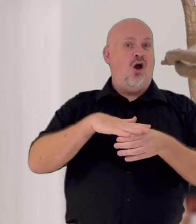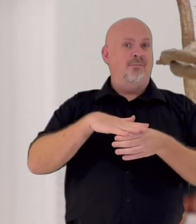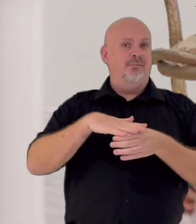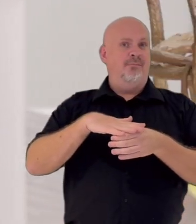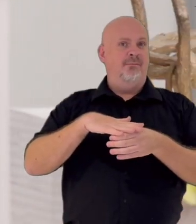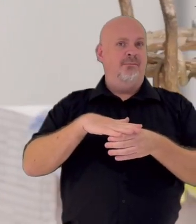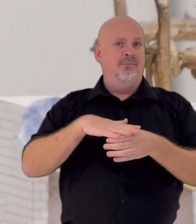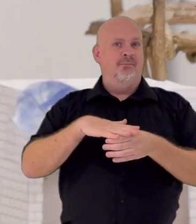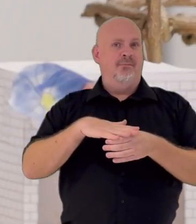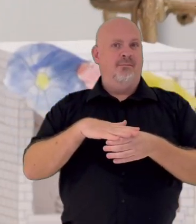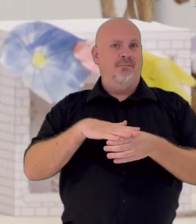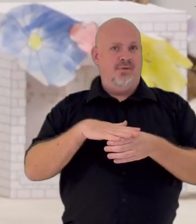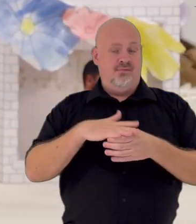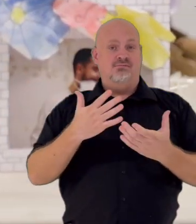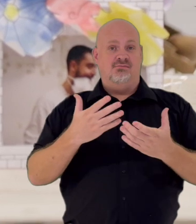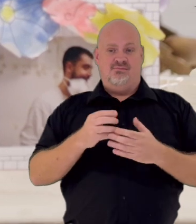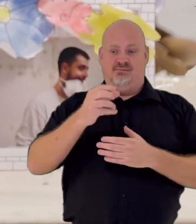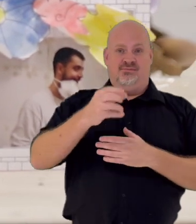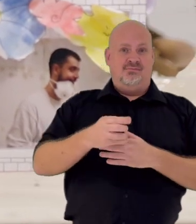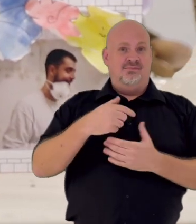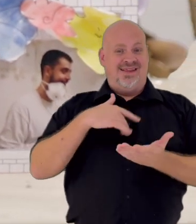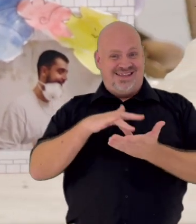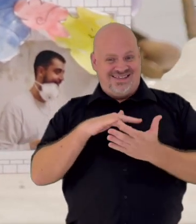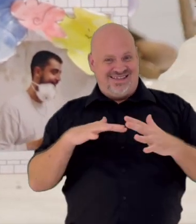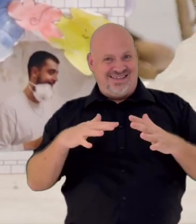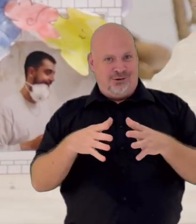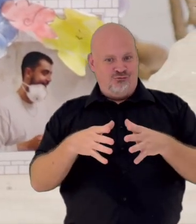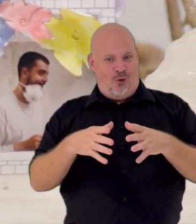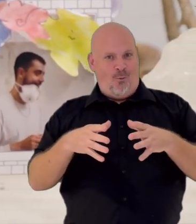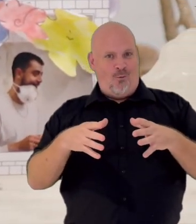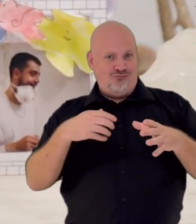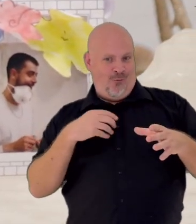and place it within our growing city.